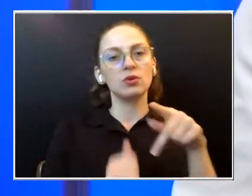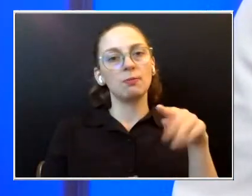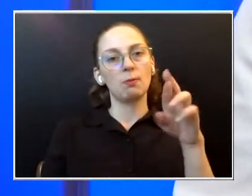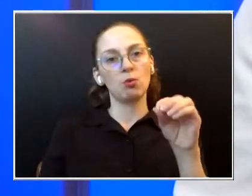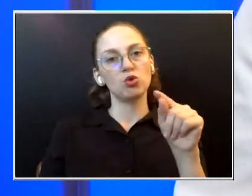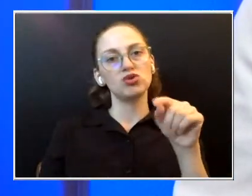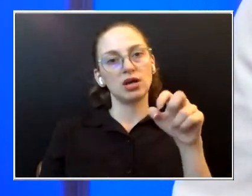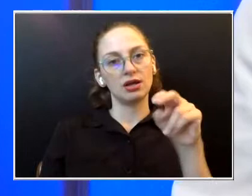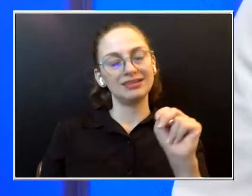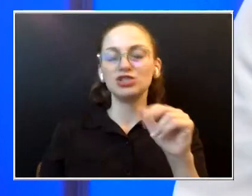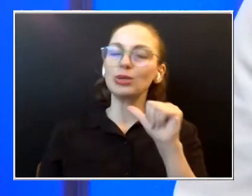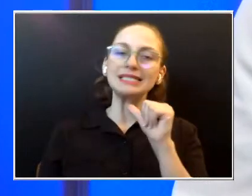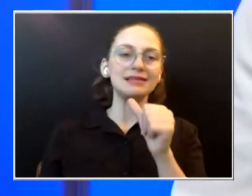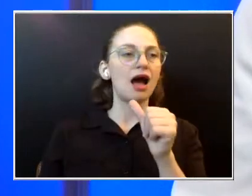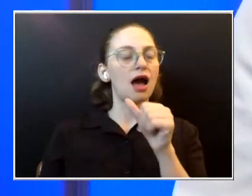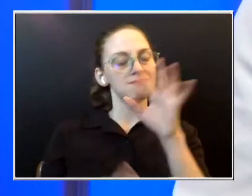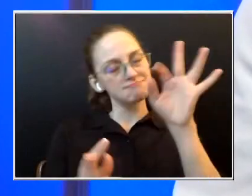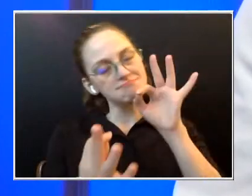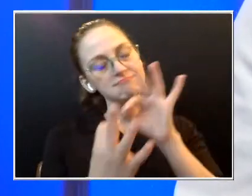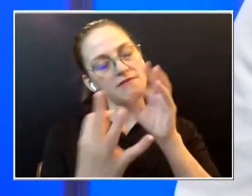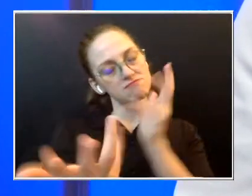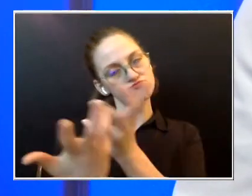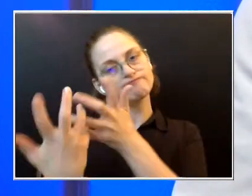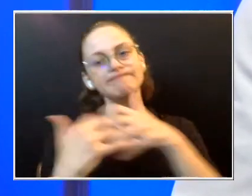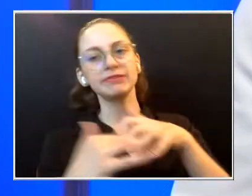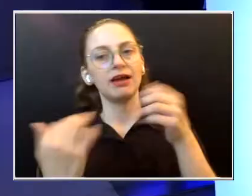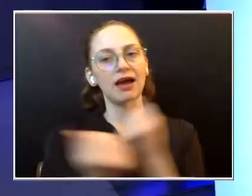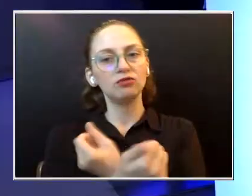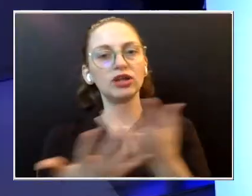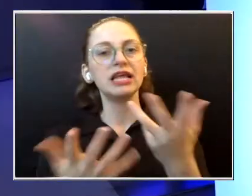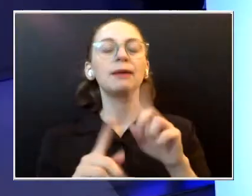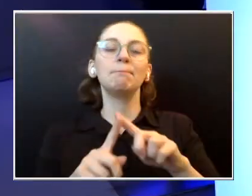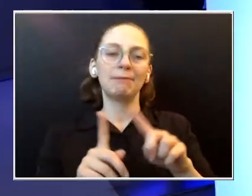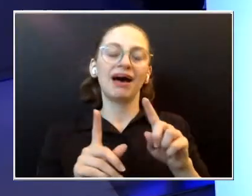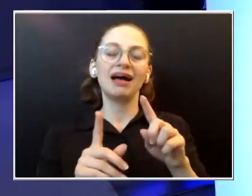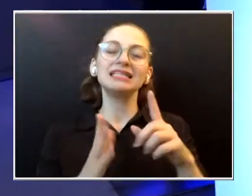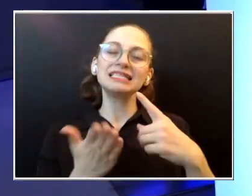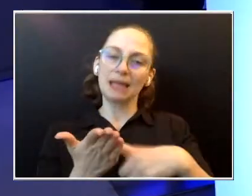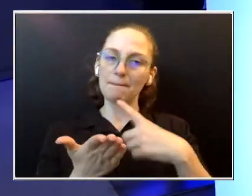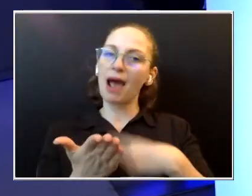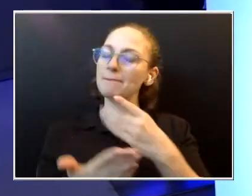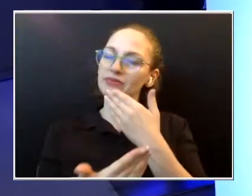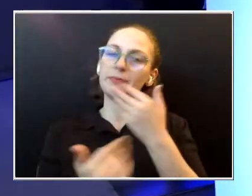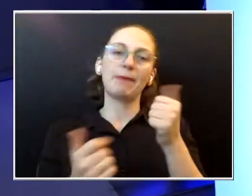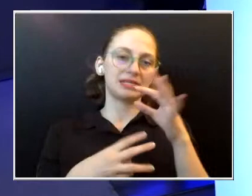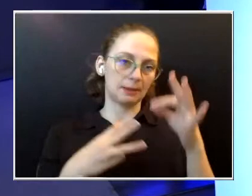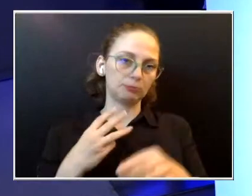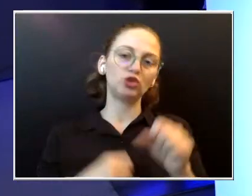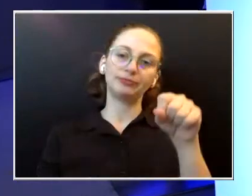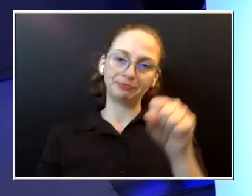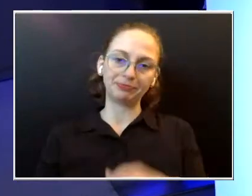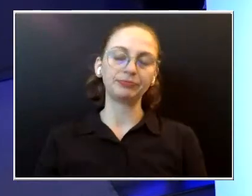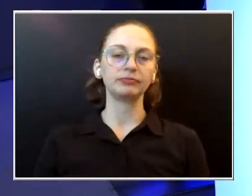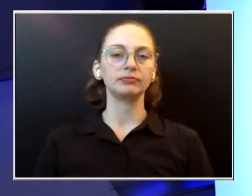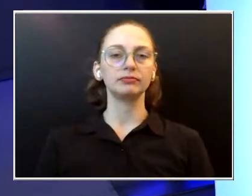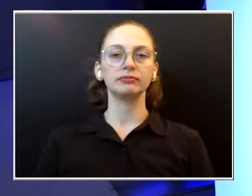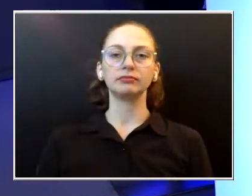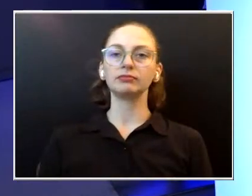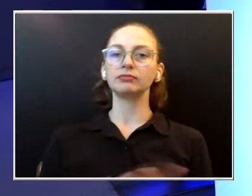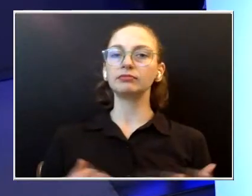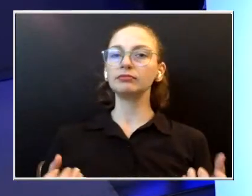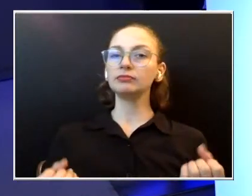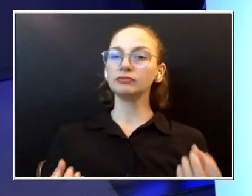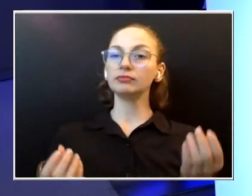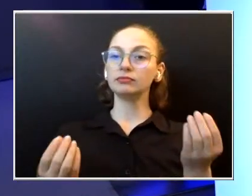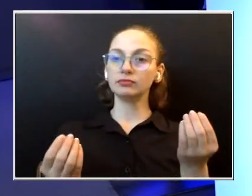appropriate circumstances for patients when it's indicated. But if someone else was to come in with breast cancer, oh, we need to do radiation, but why wouldn't you